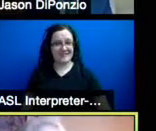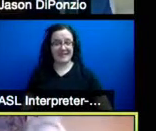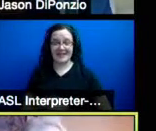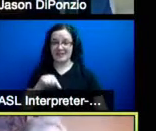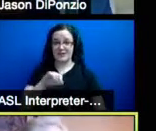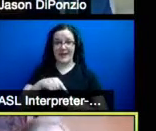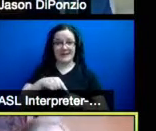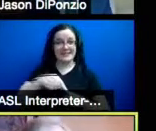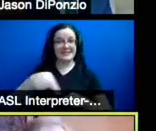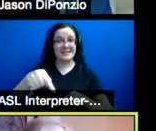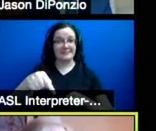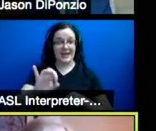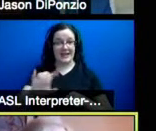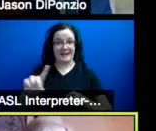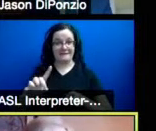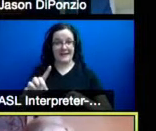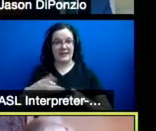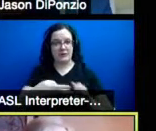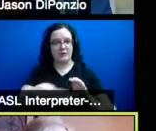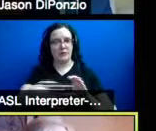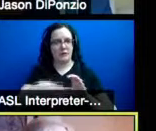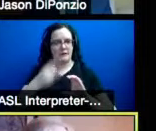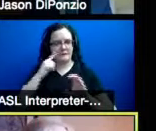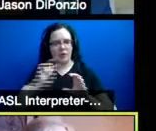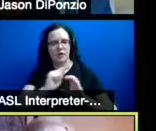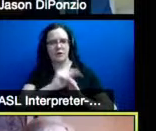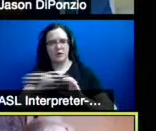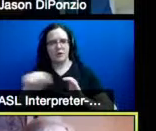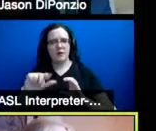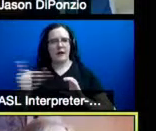corresponding gas systems in the area.